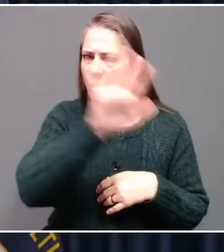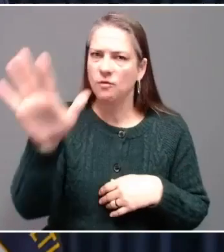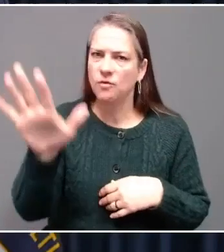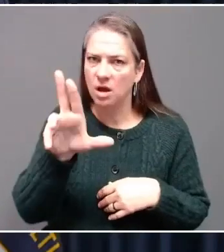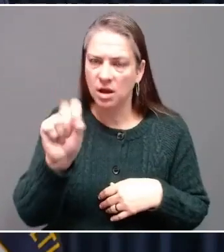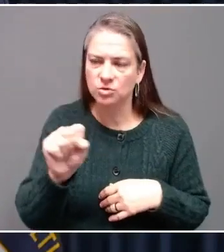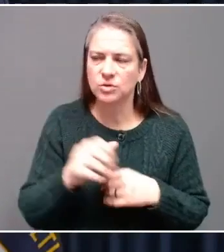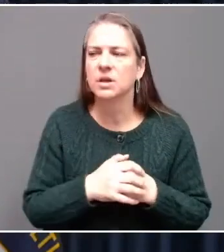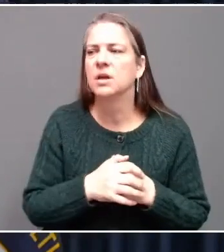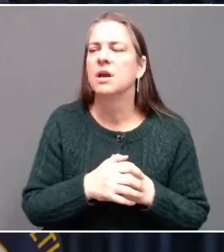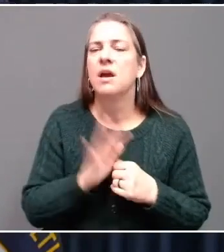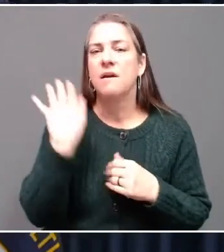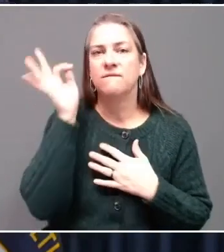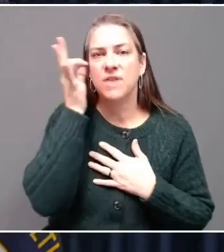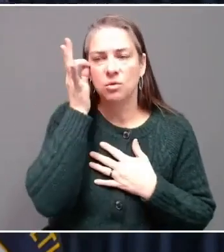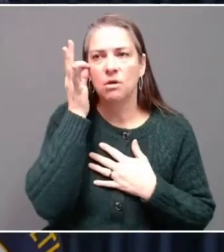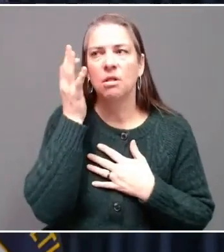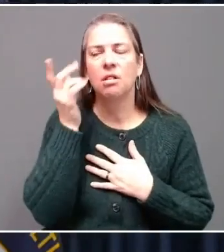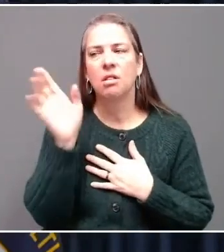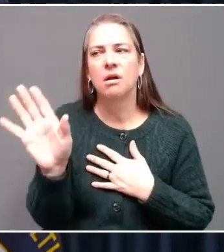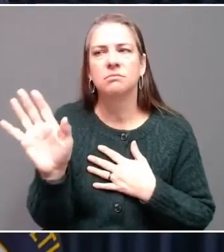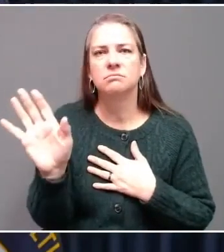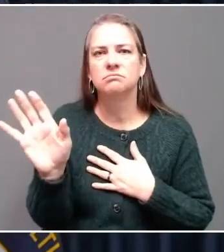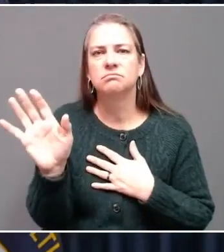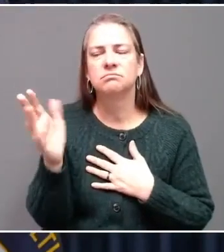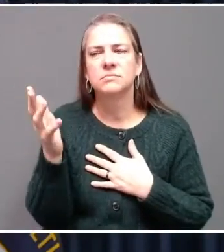that federal preemption is a pretty powerful